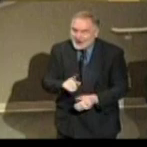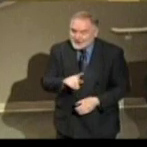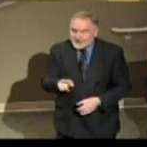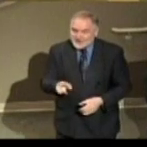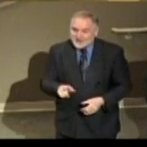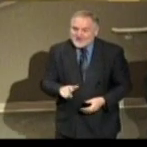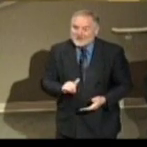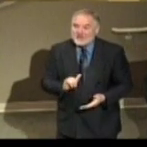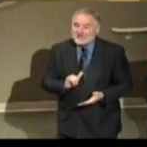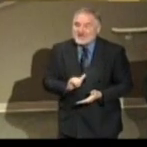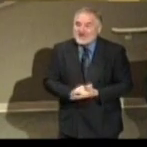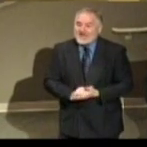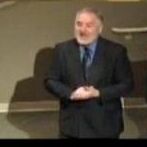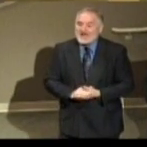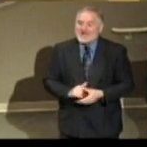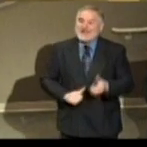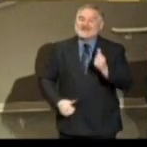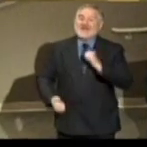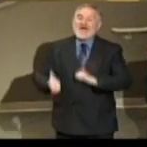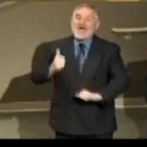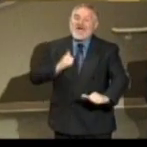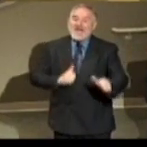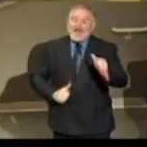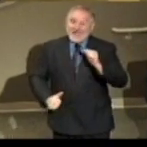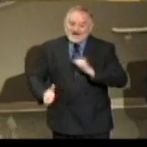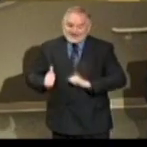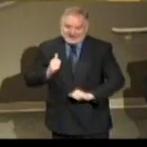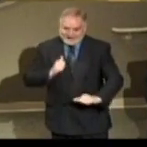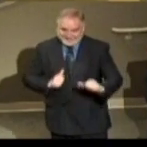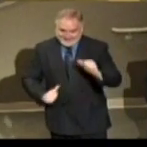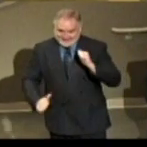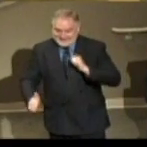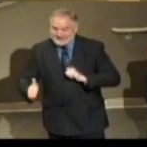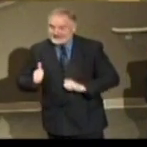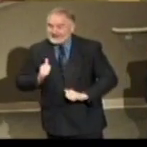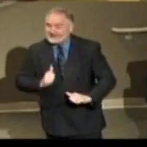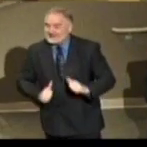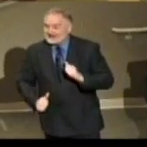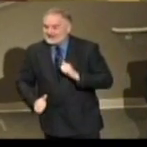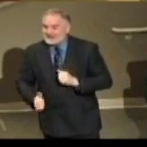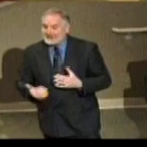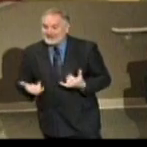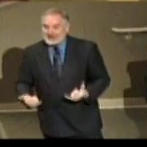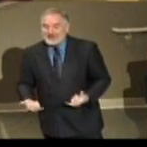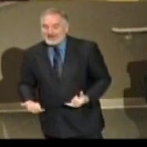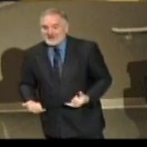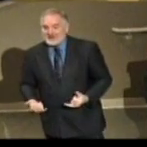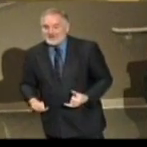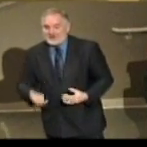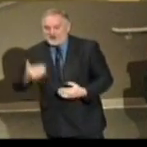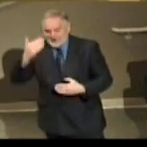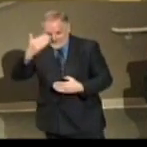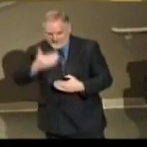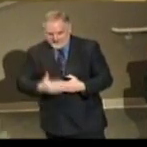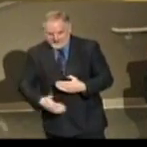is. That's act talk. Now we come up to the front